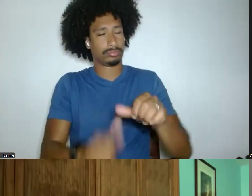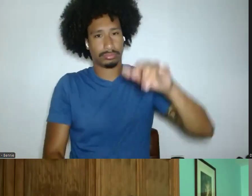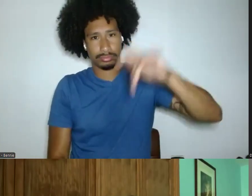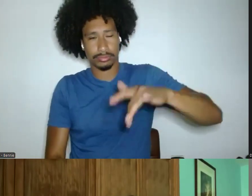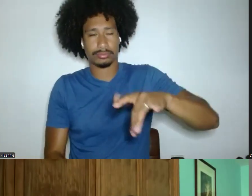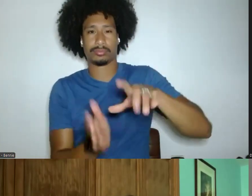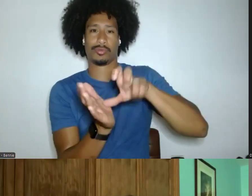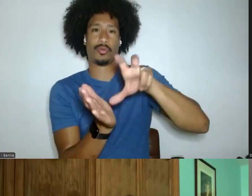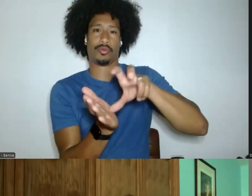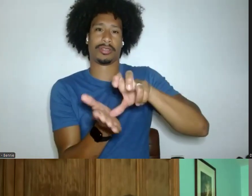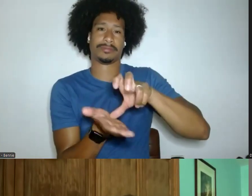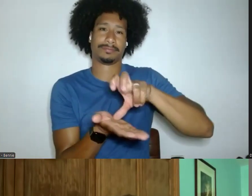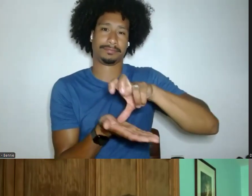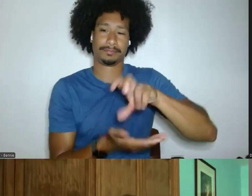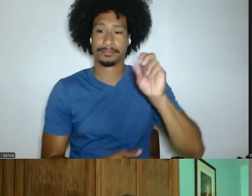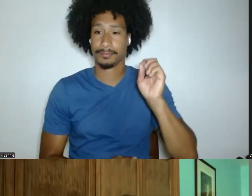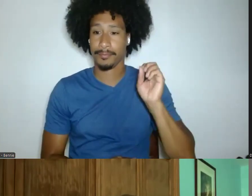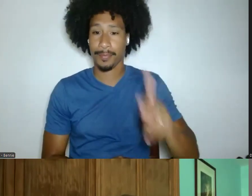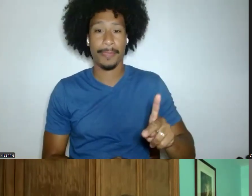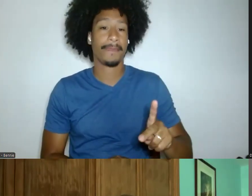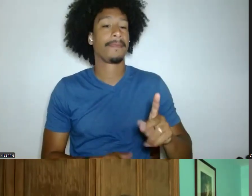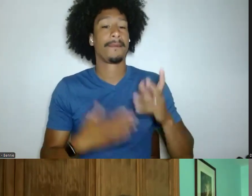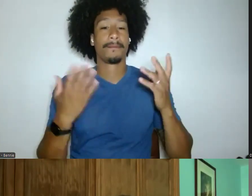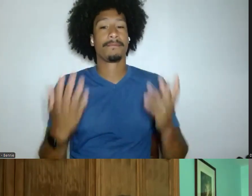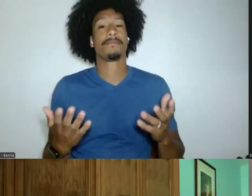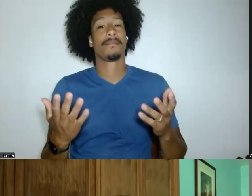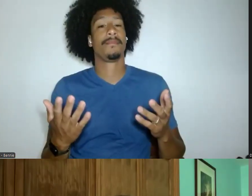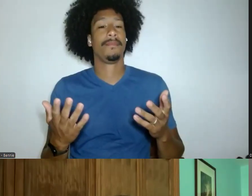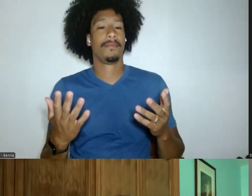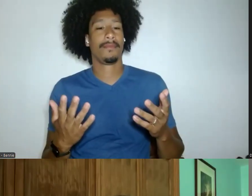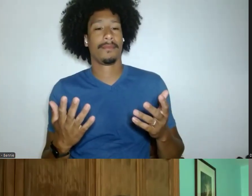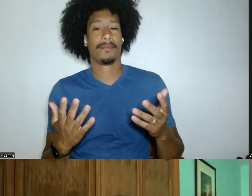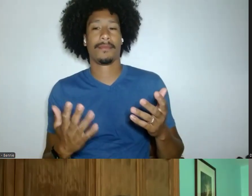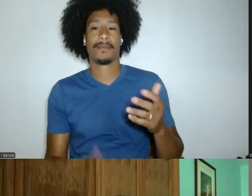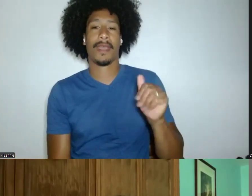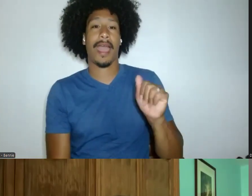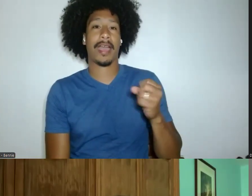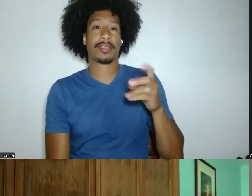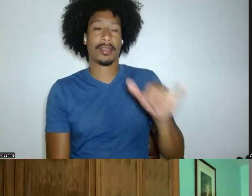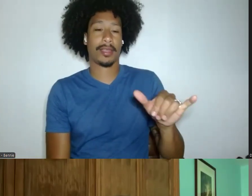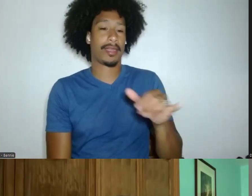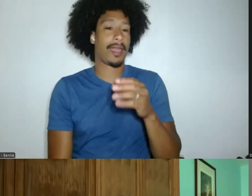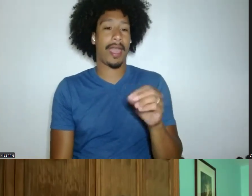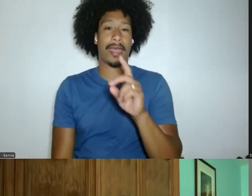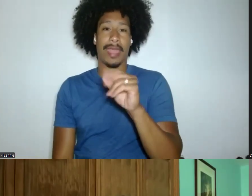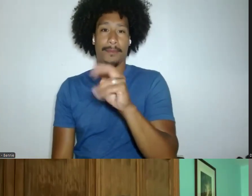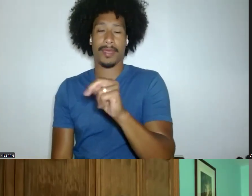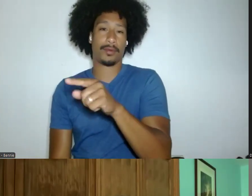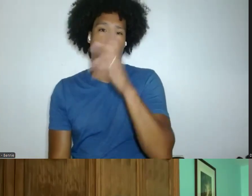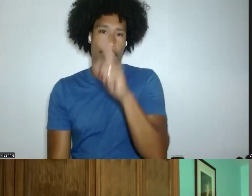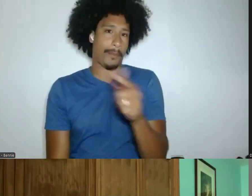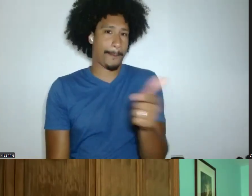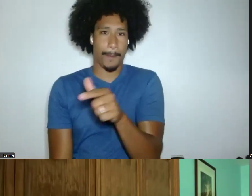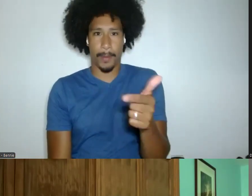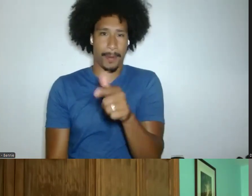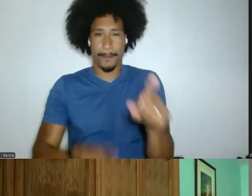All right. So Ashley and Damien, you guys are going to trade questions back and forth, and I'll keep an eye in the chat just in